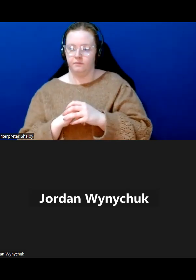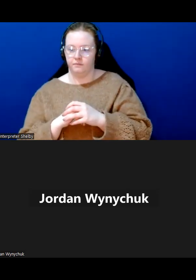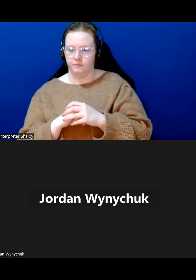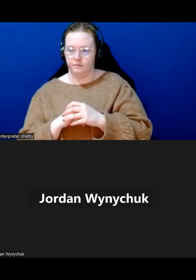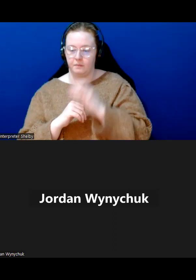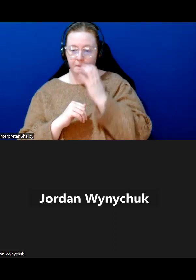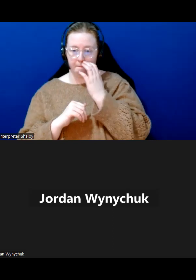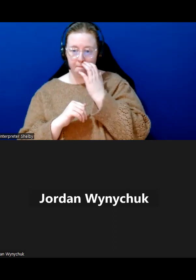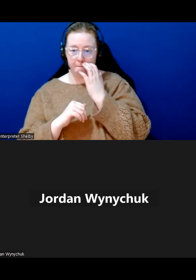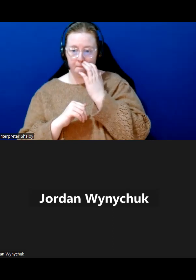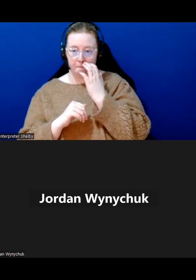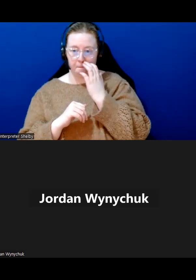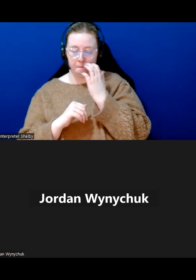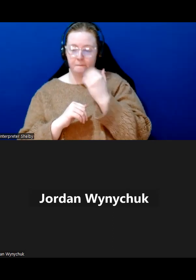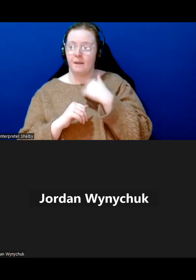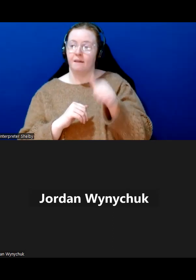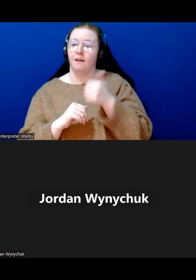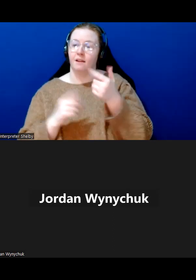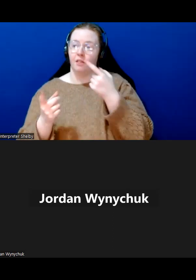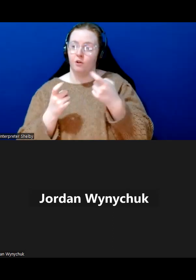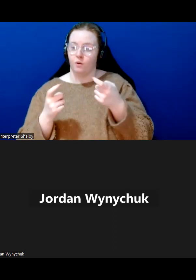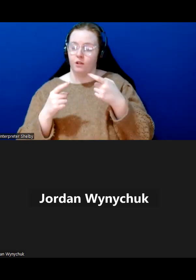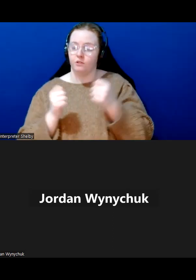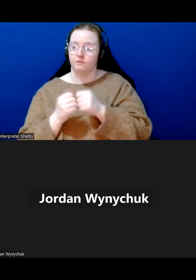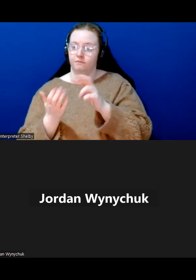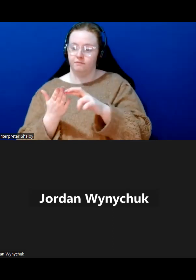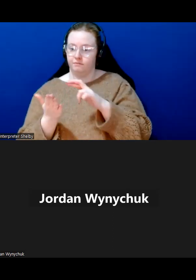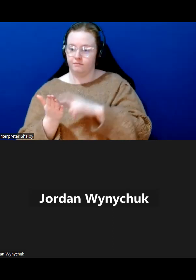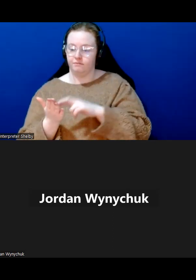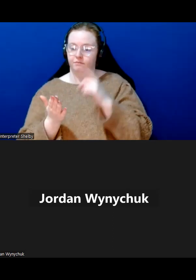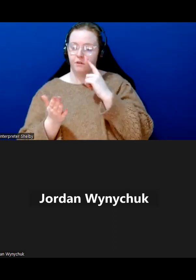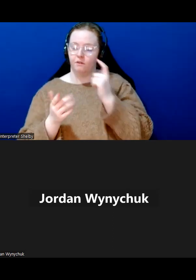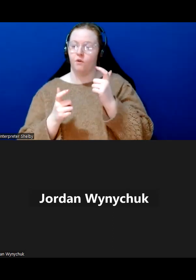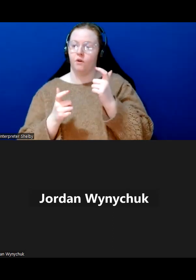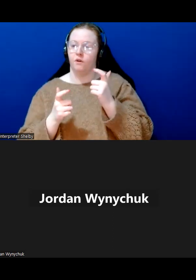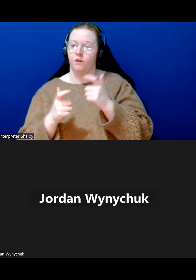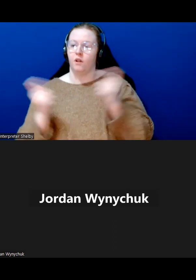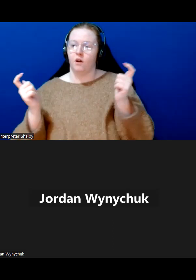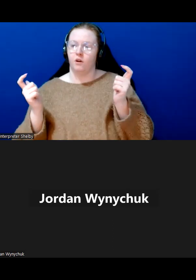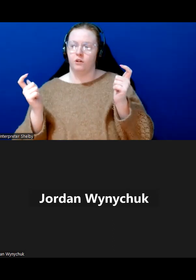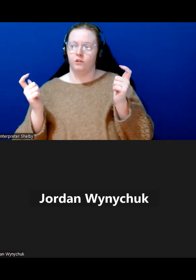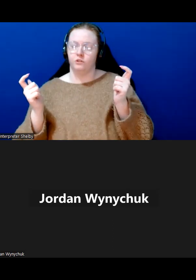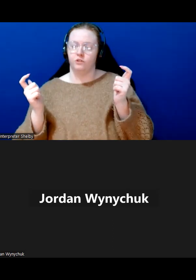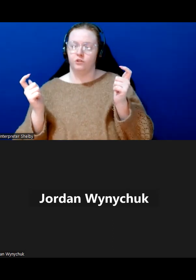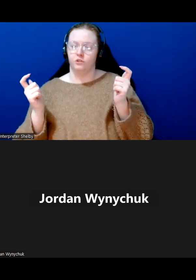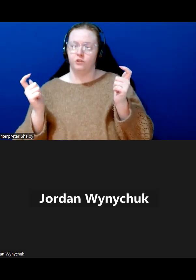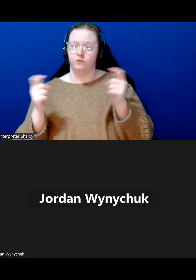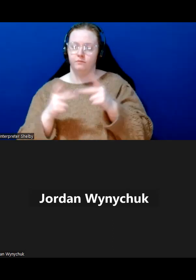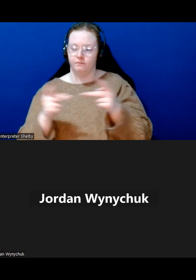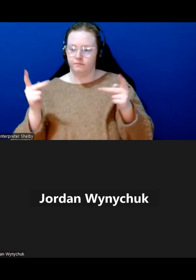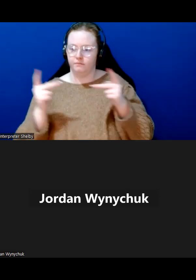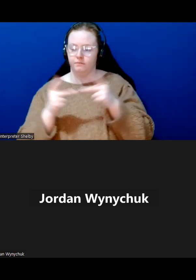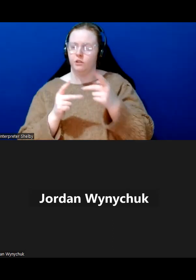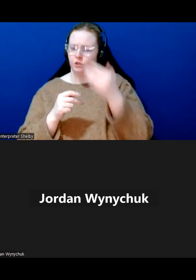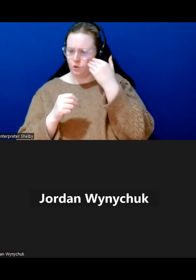hand with another question that was asked during registration. It says, for larger installations, do you know if there are any government, federal or provincial